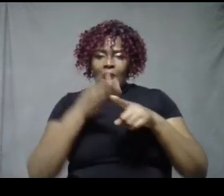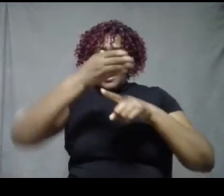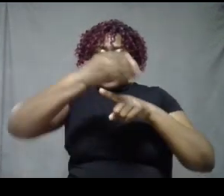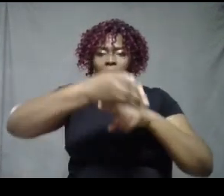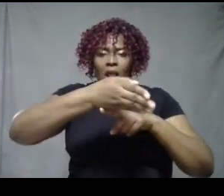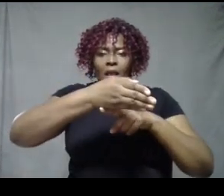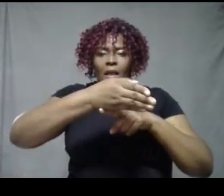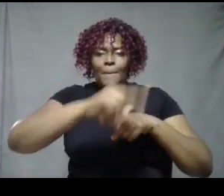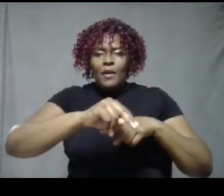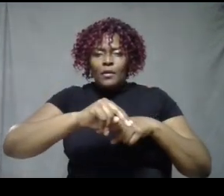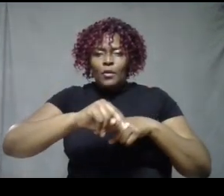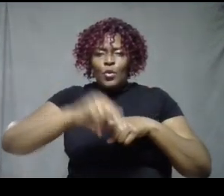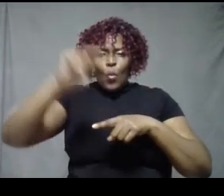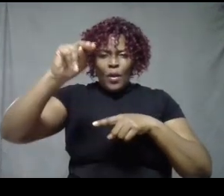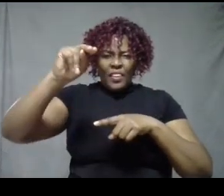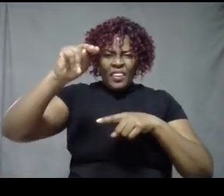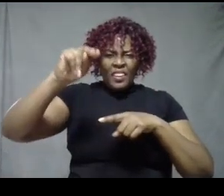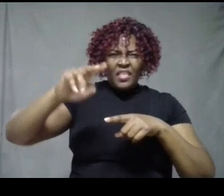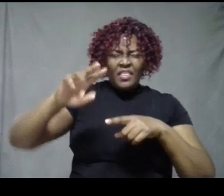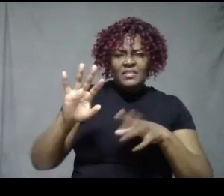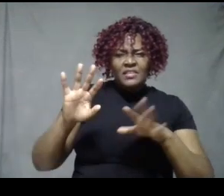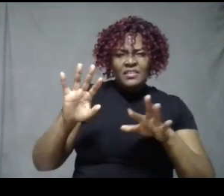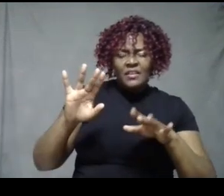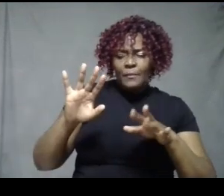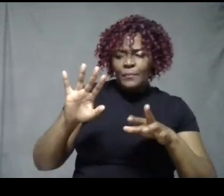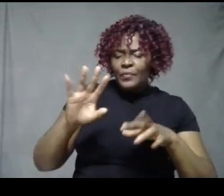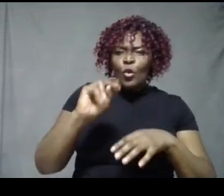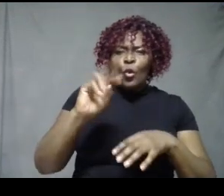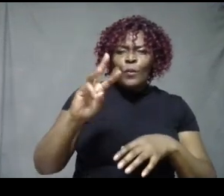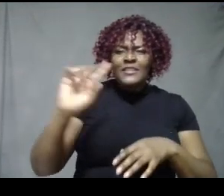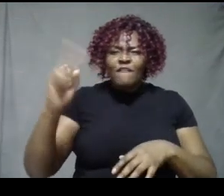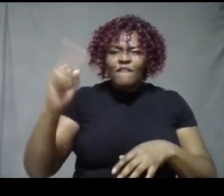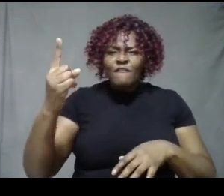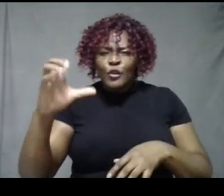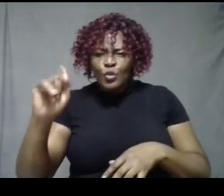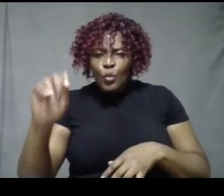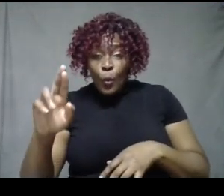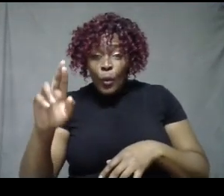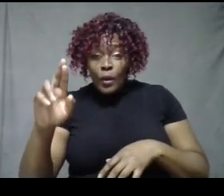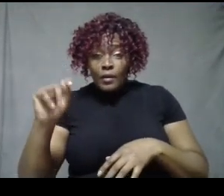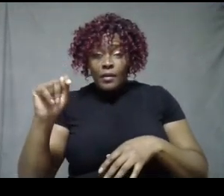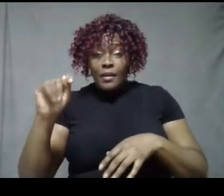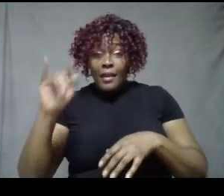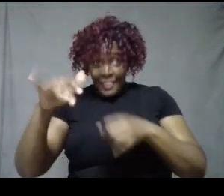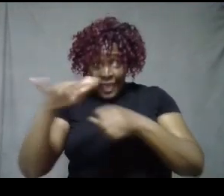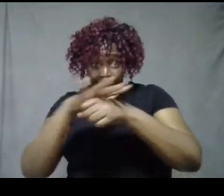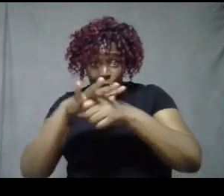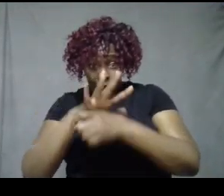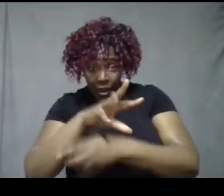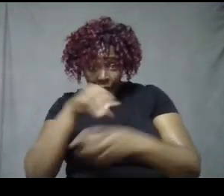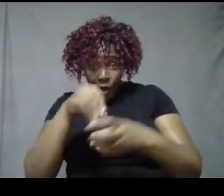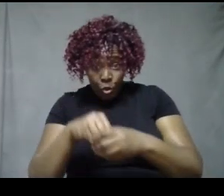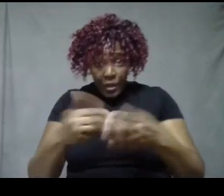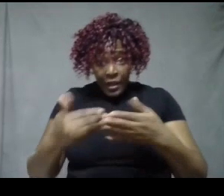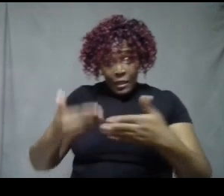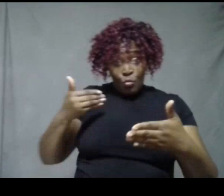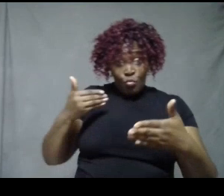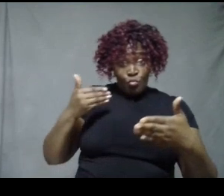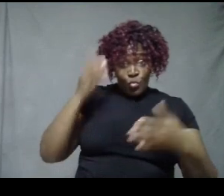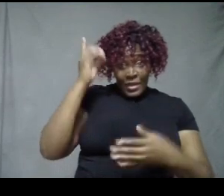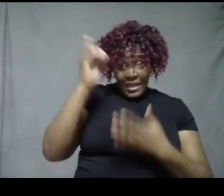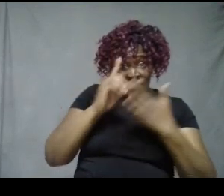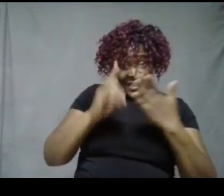of that is Northwest First Court. Is that area included in your pre-design?